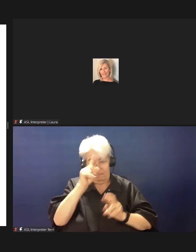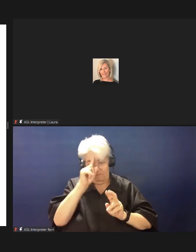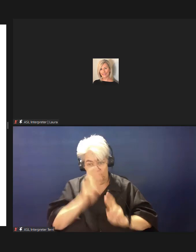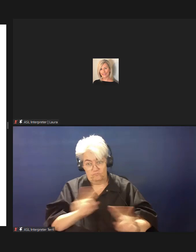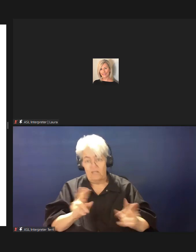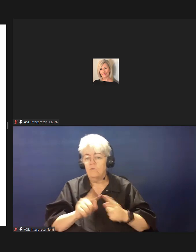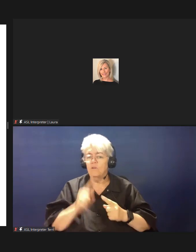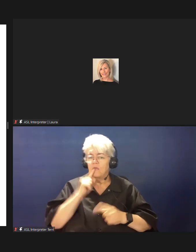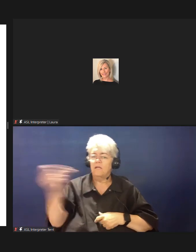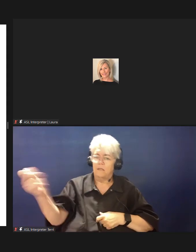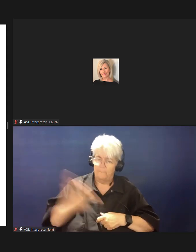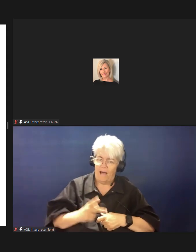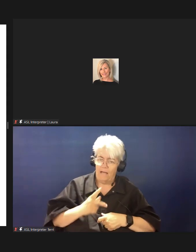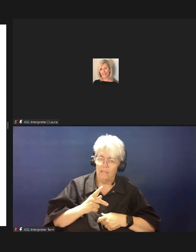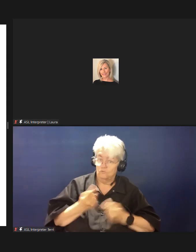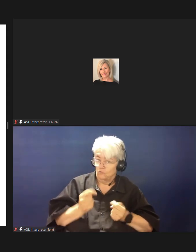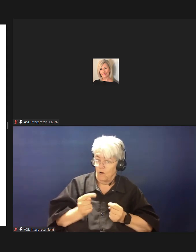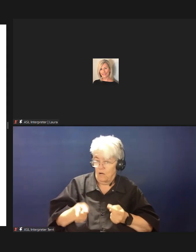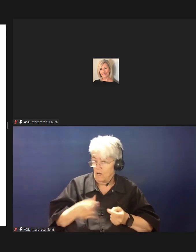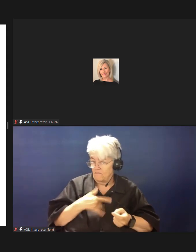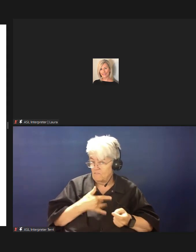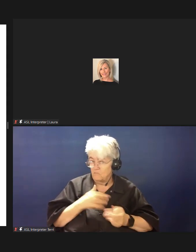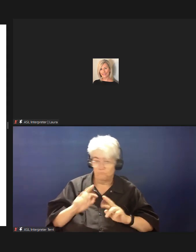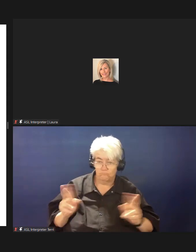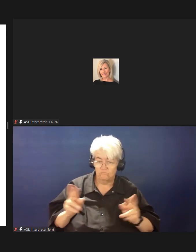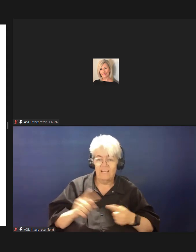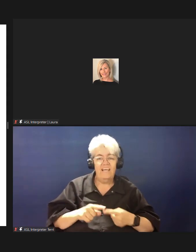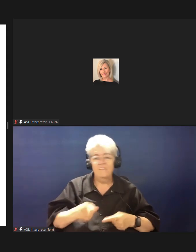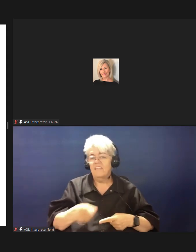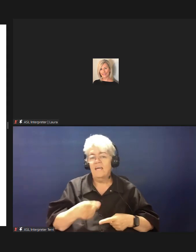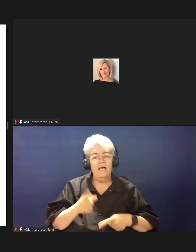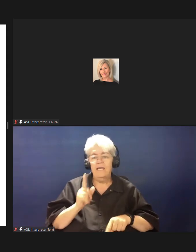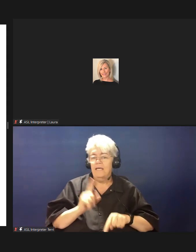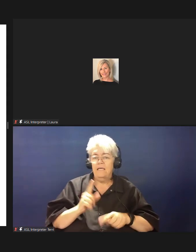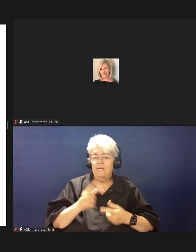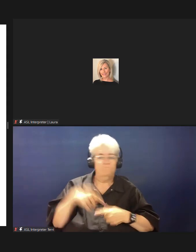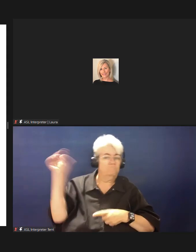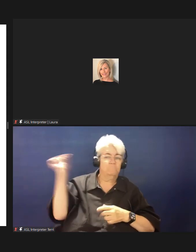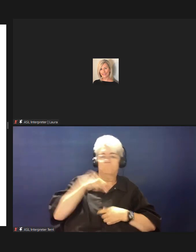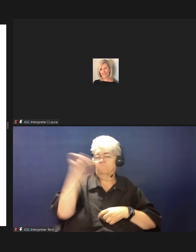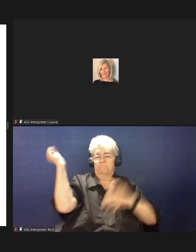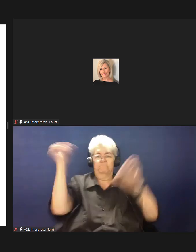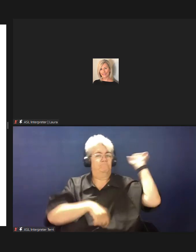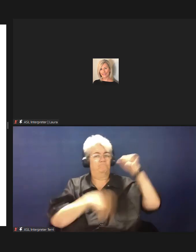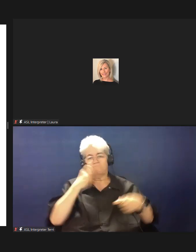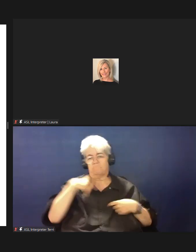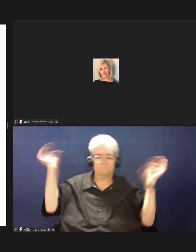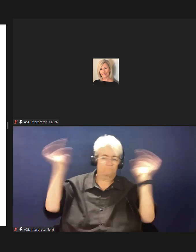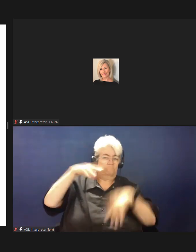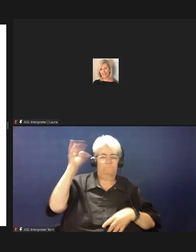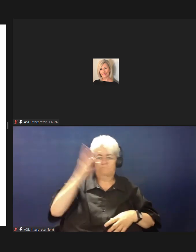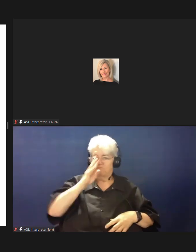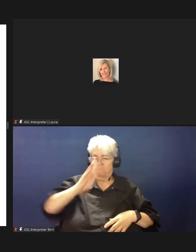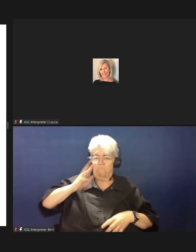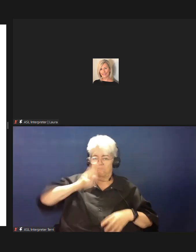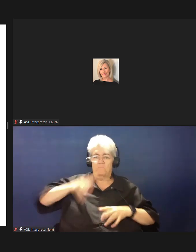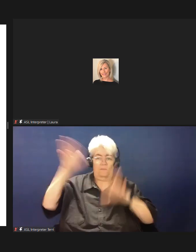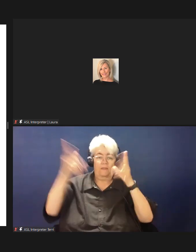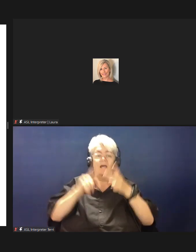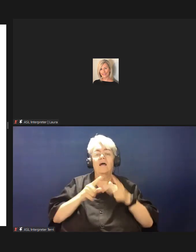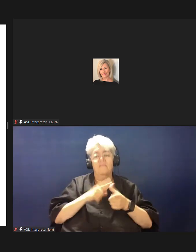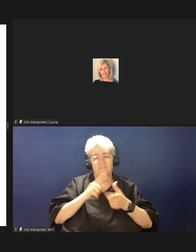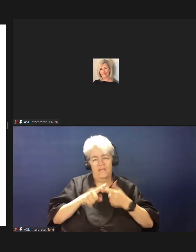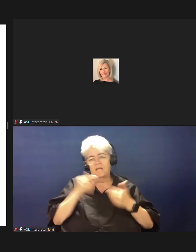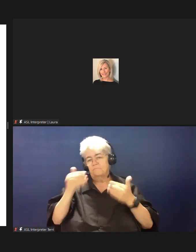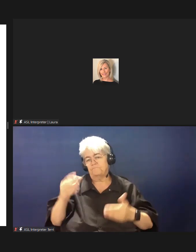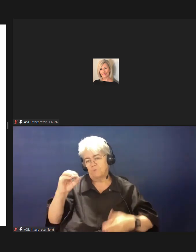day. If the child still cannot be conditioned, then an OAE screening should be conducted,